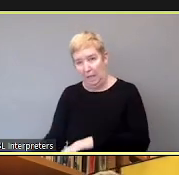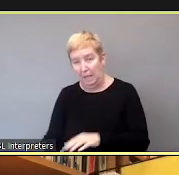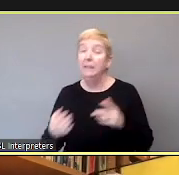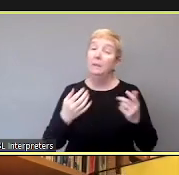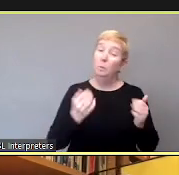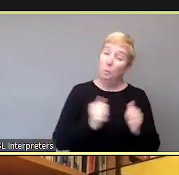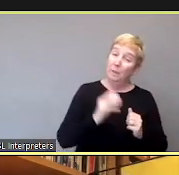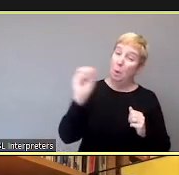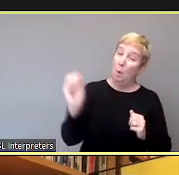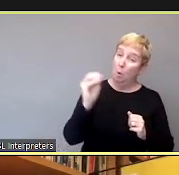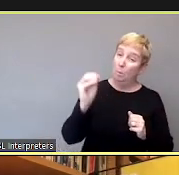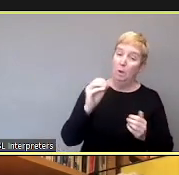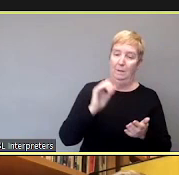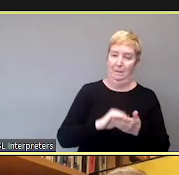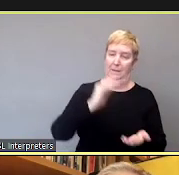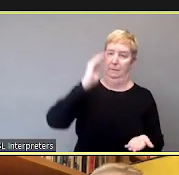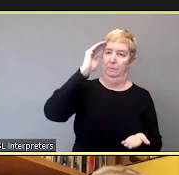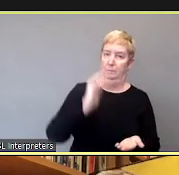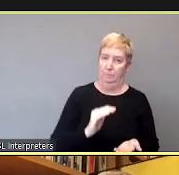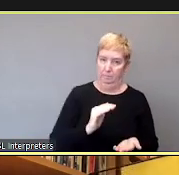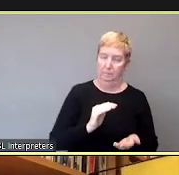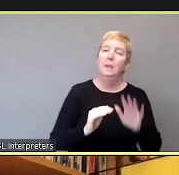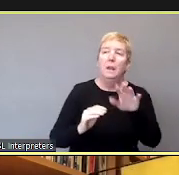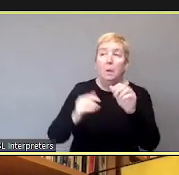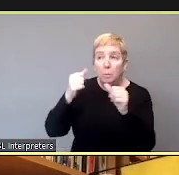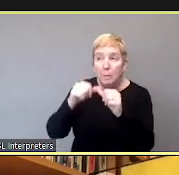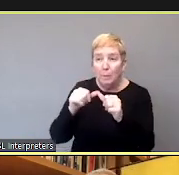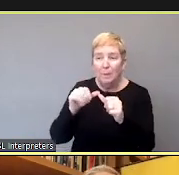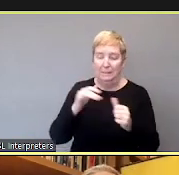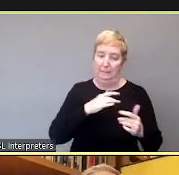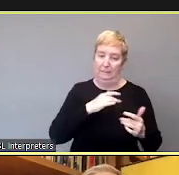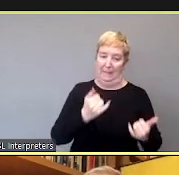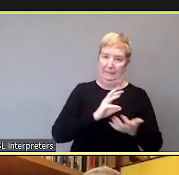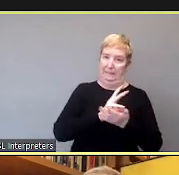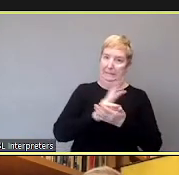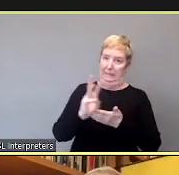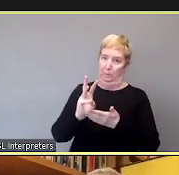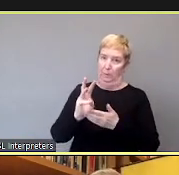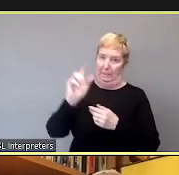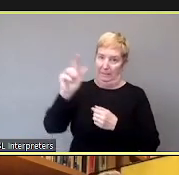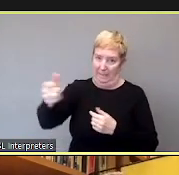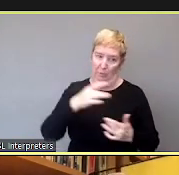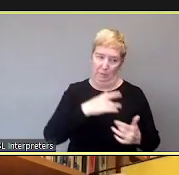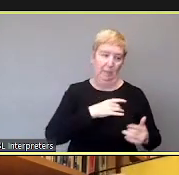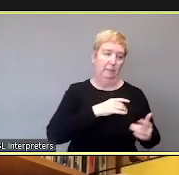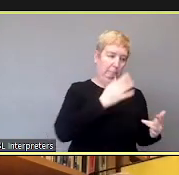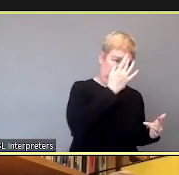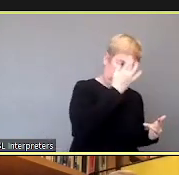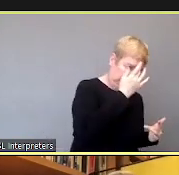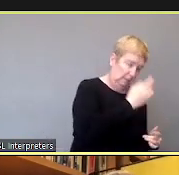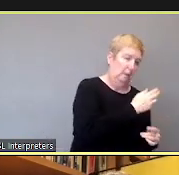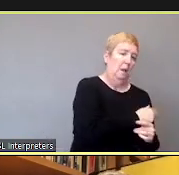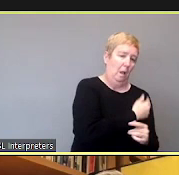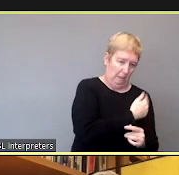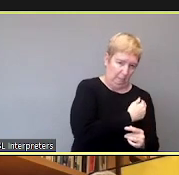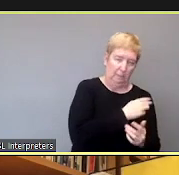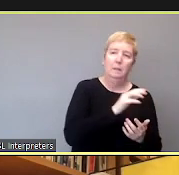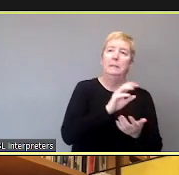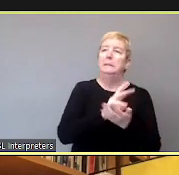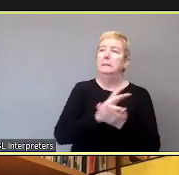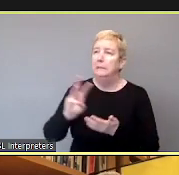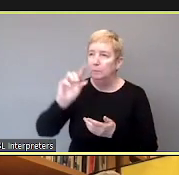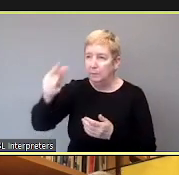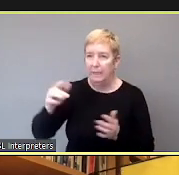a 6 week lag there, so we have to be mindful of that. But I think we all agree that similar to other